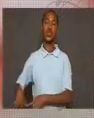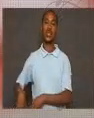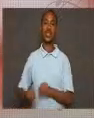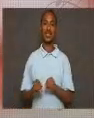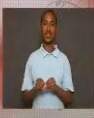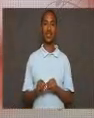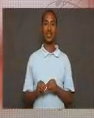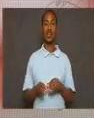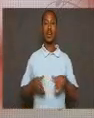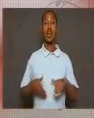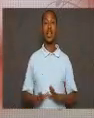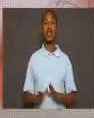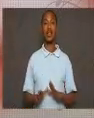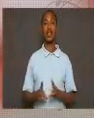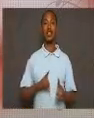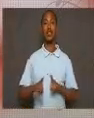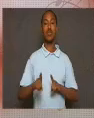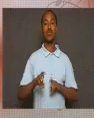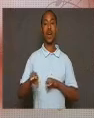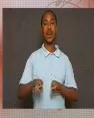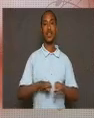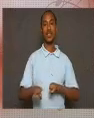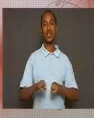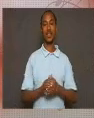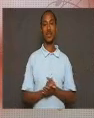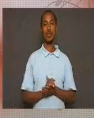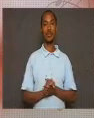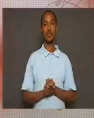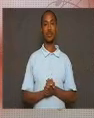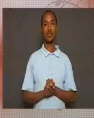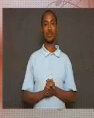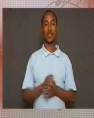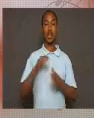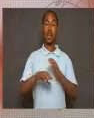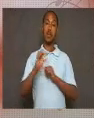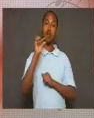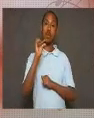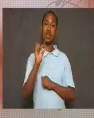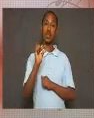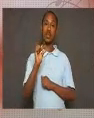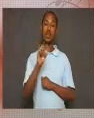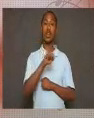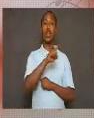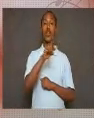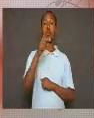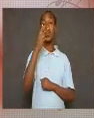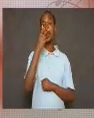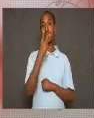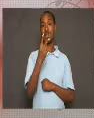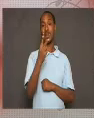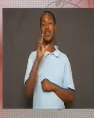Students, let us do an activity. In a moment, you will